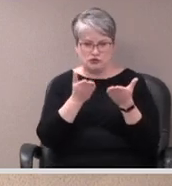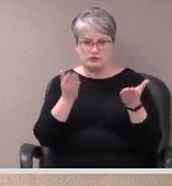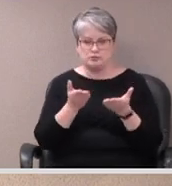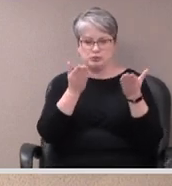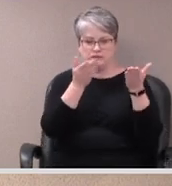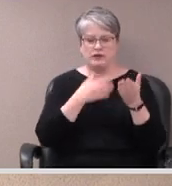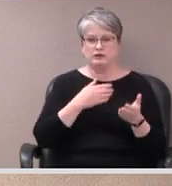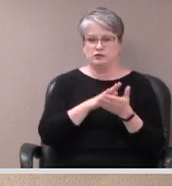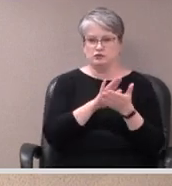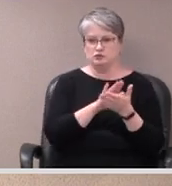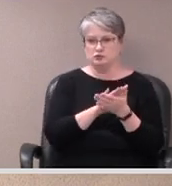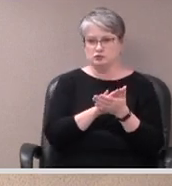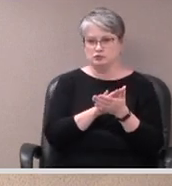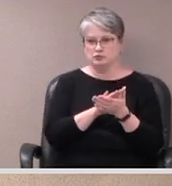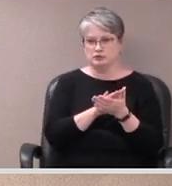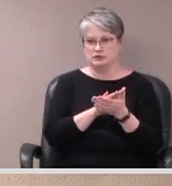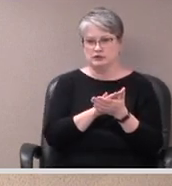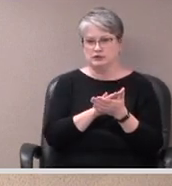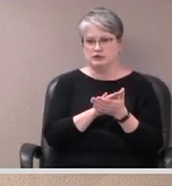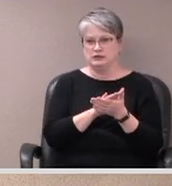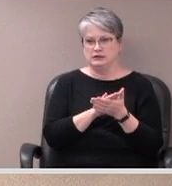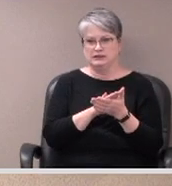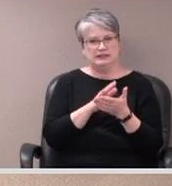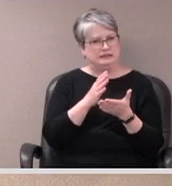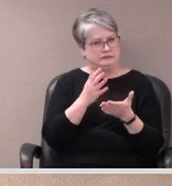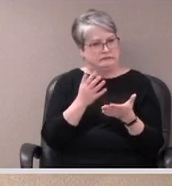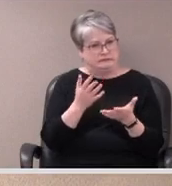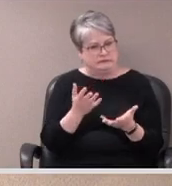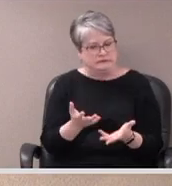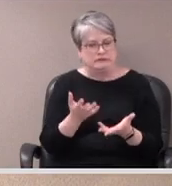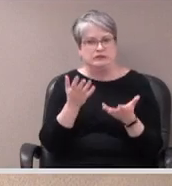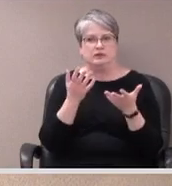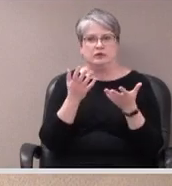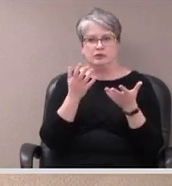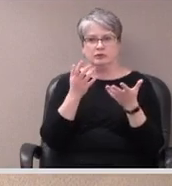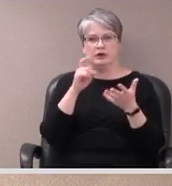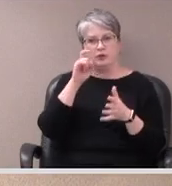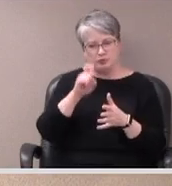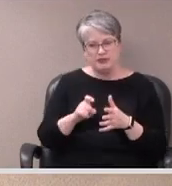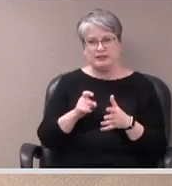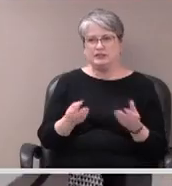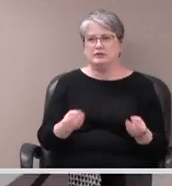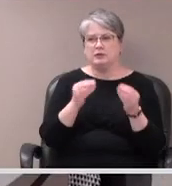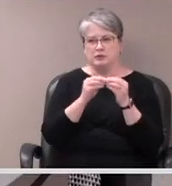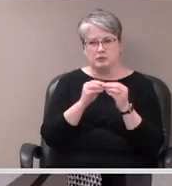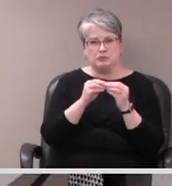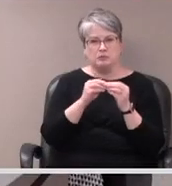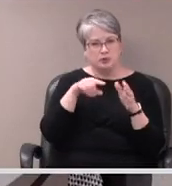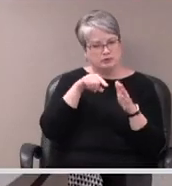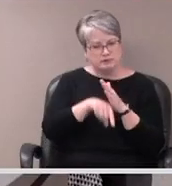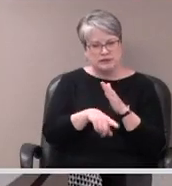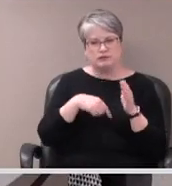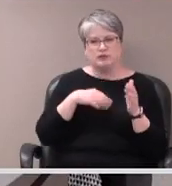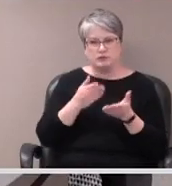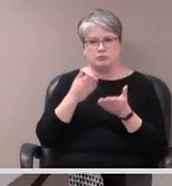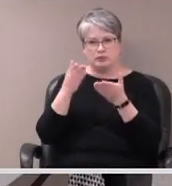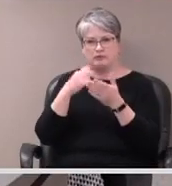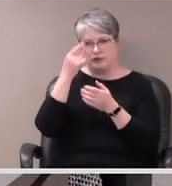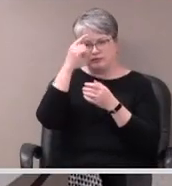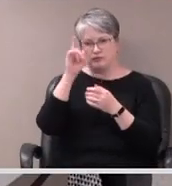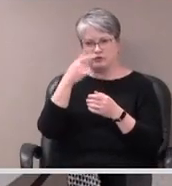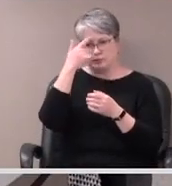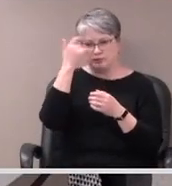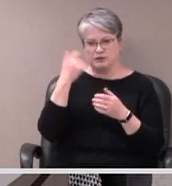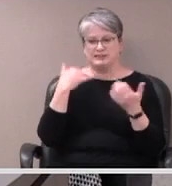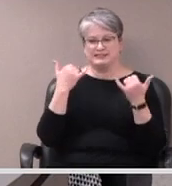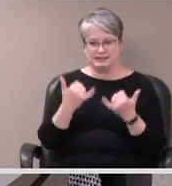to the schools. So it would take some additional details provided to you, because right now